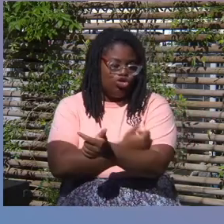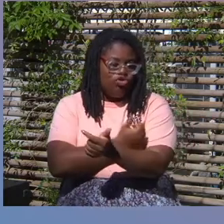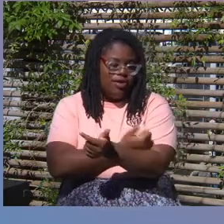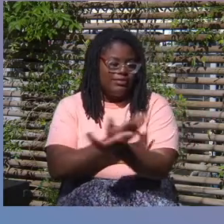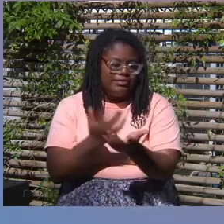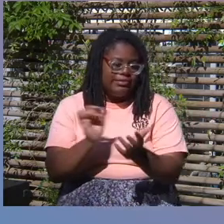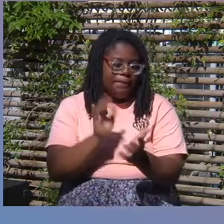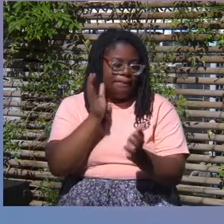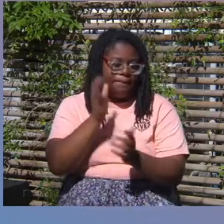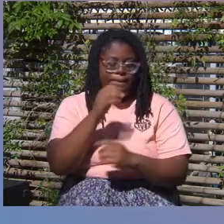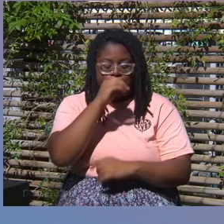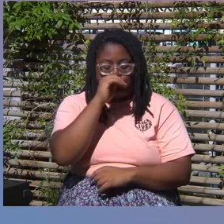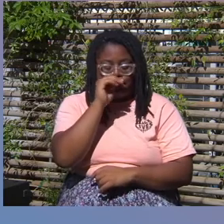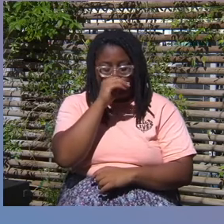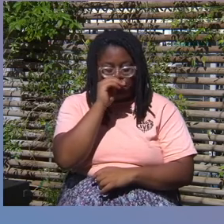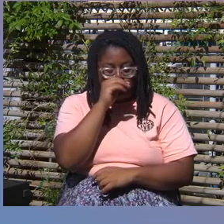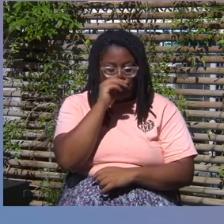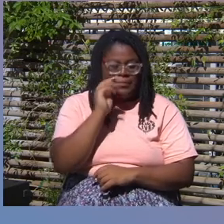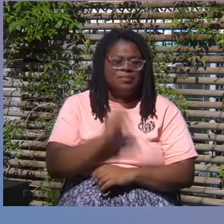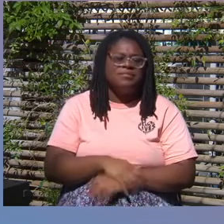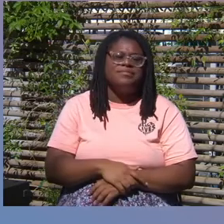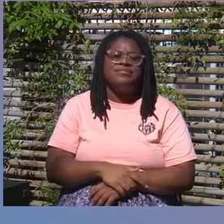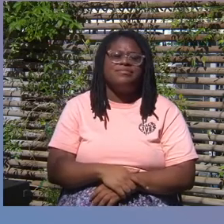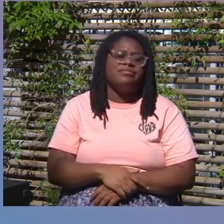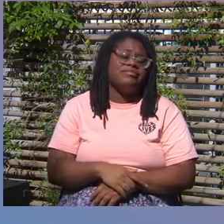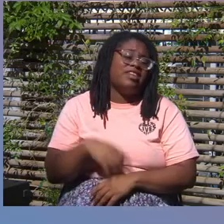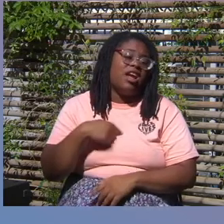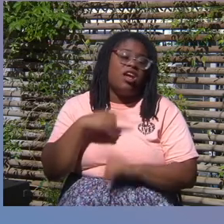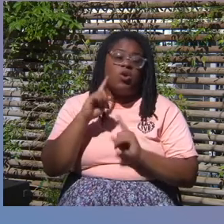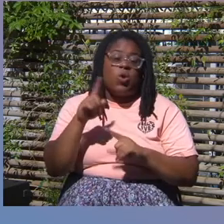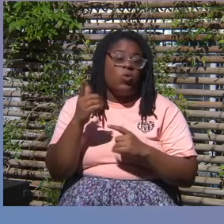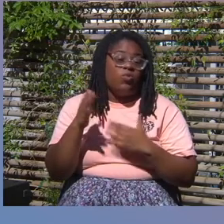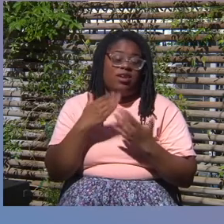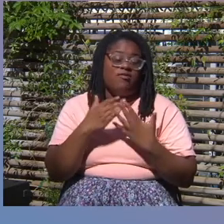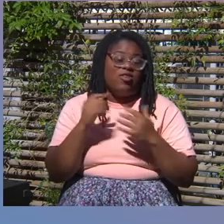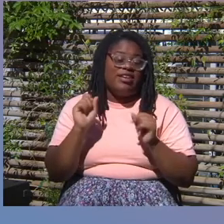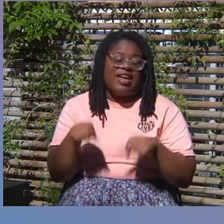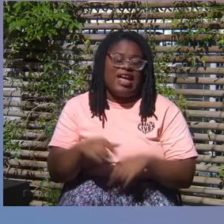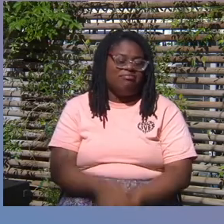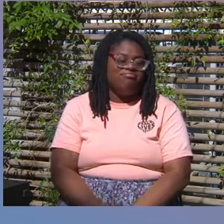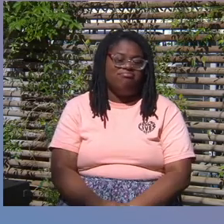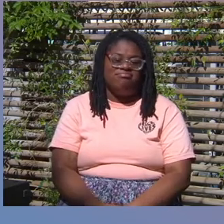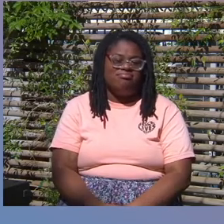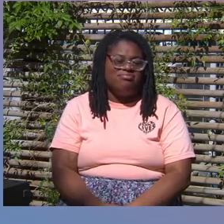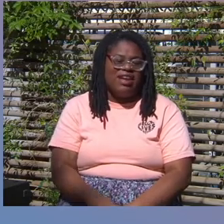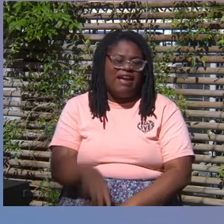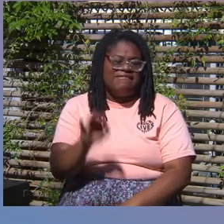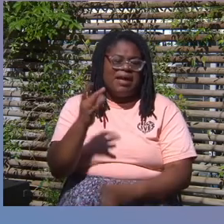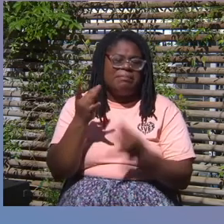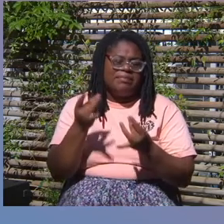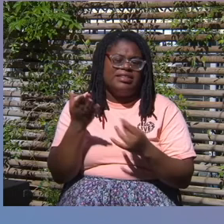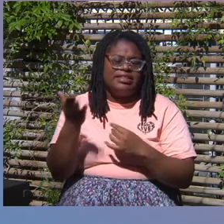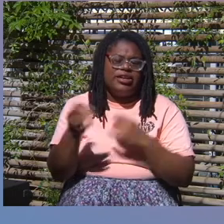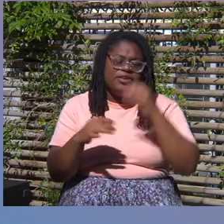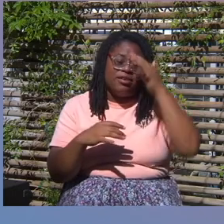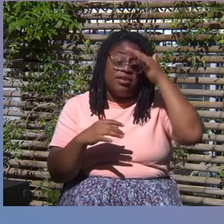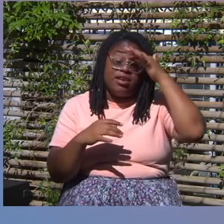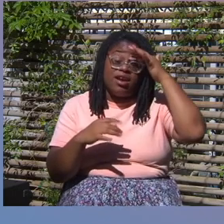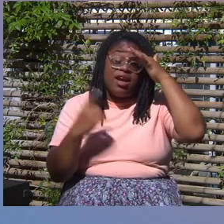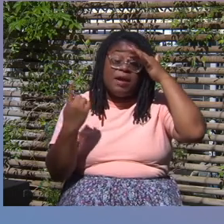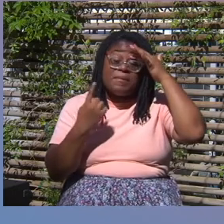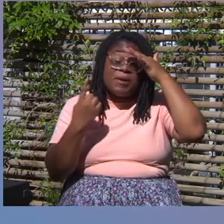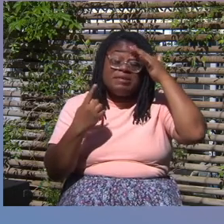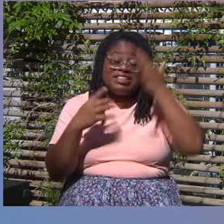So, there. But I go whenever I can. I find peace there, and I'm